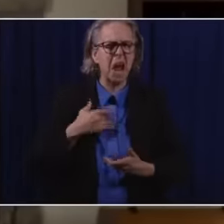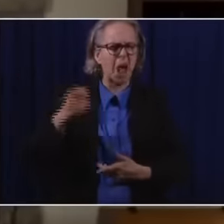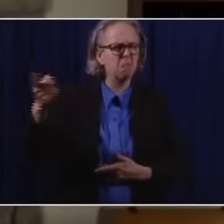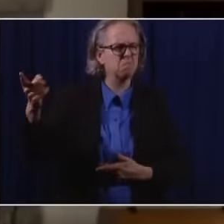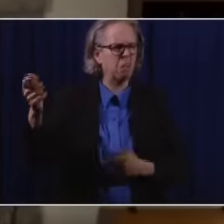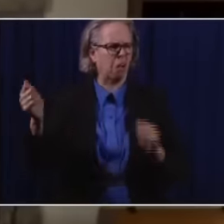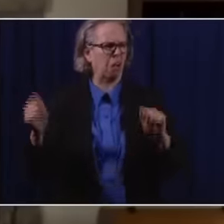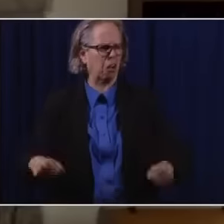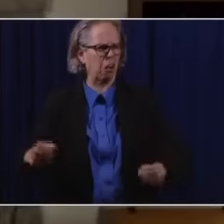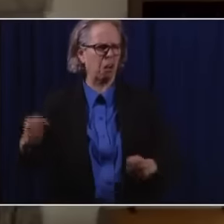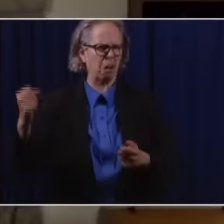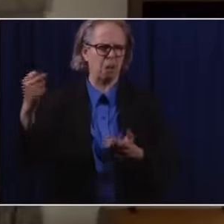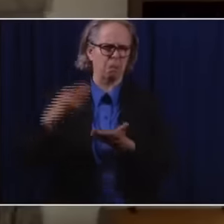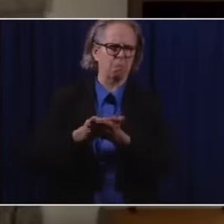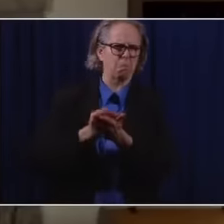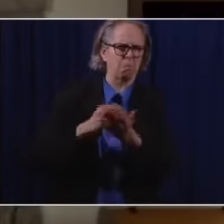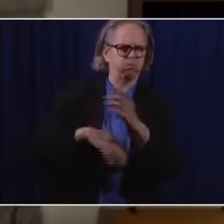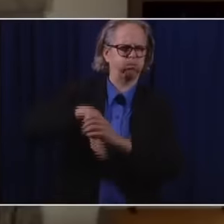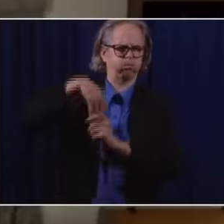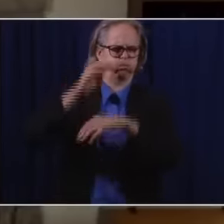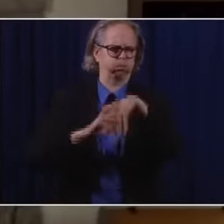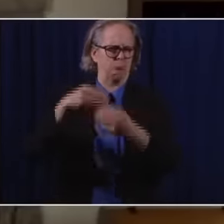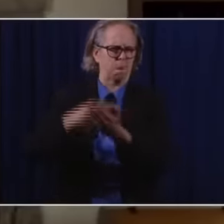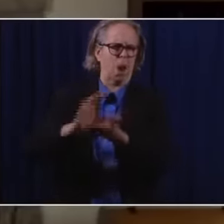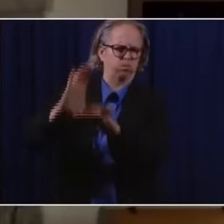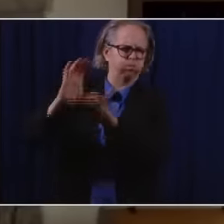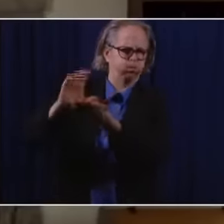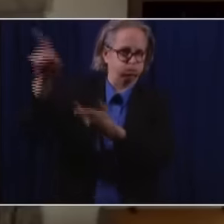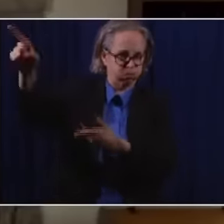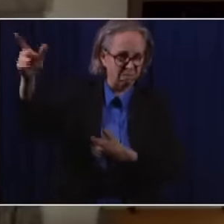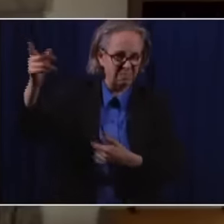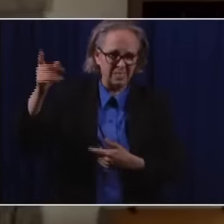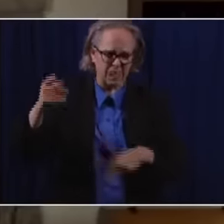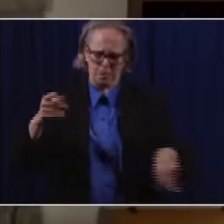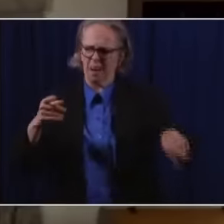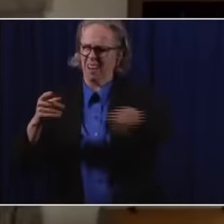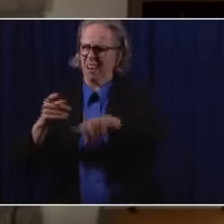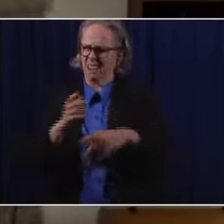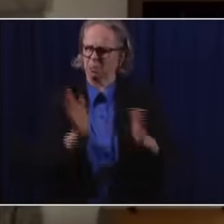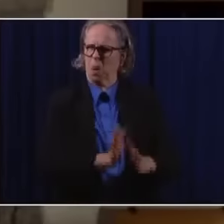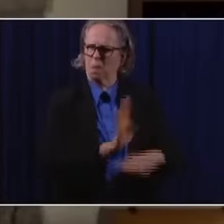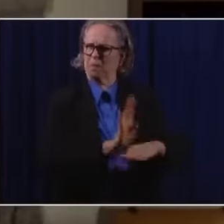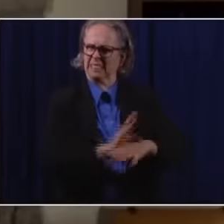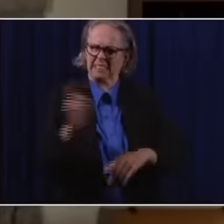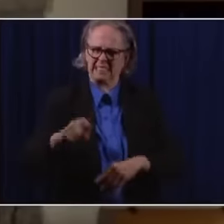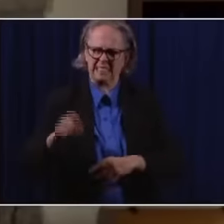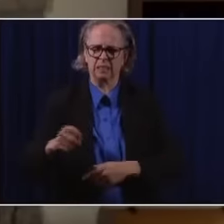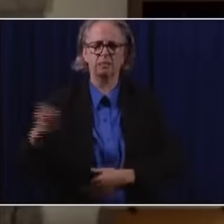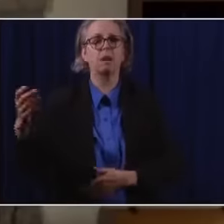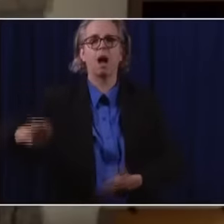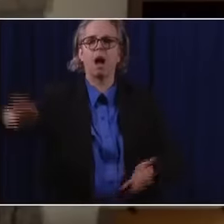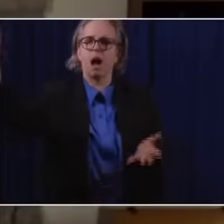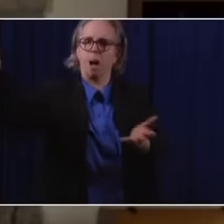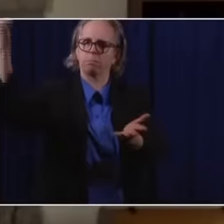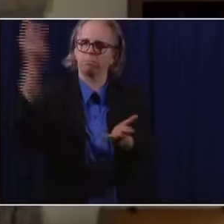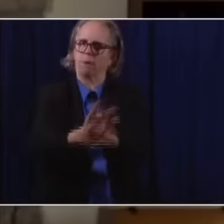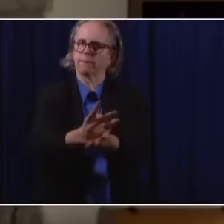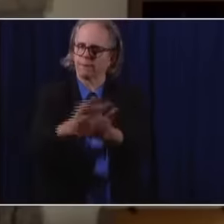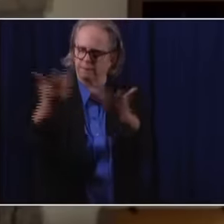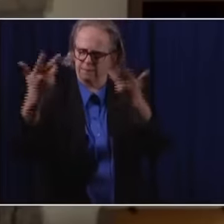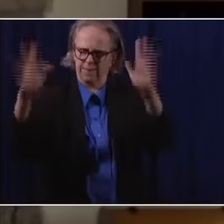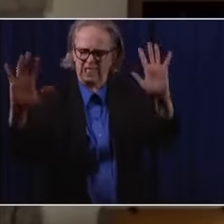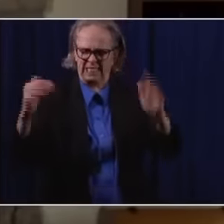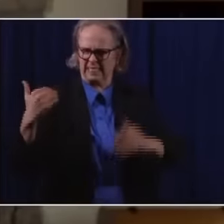well. And we also felt that businesses needed this. The board approved this request on September